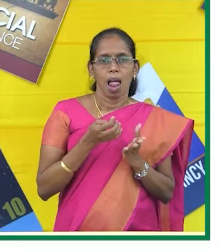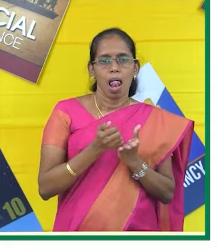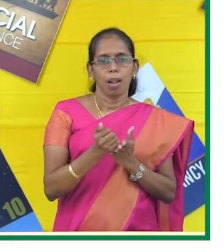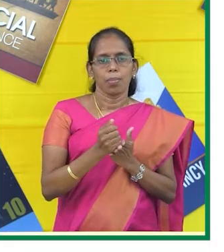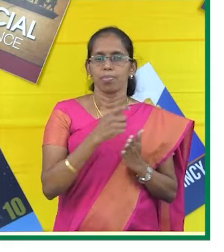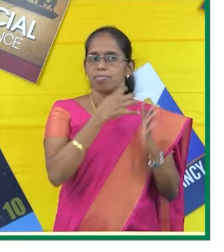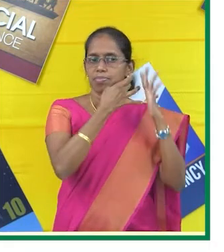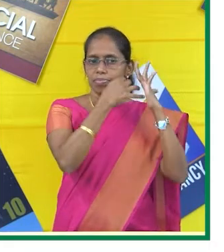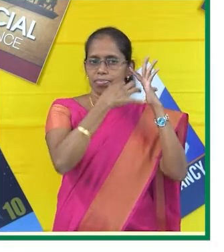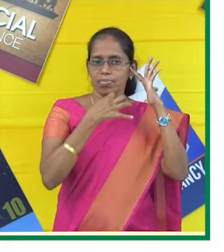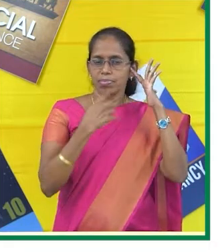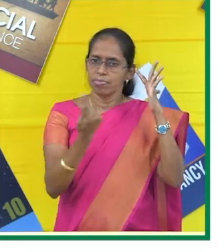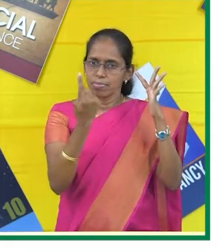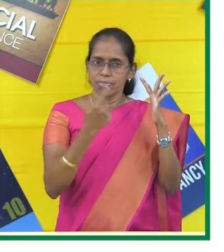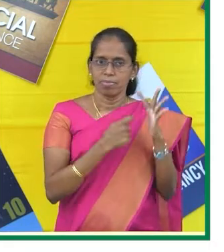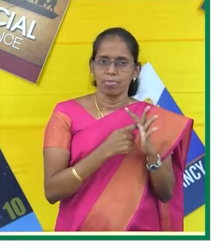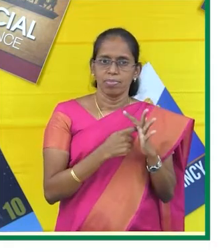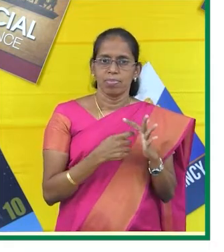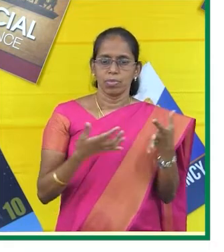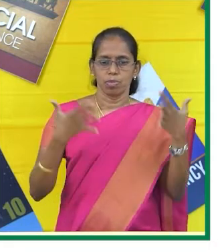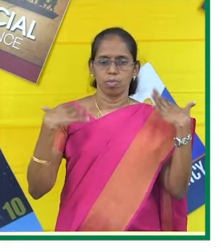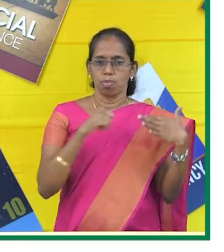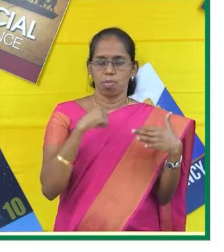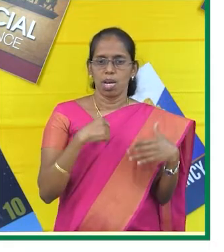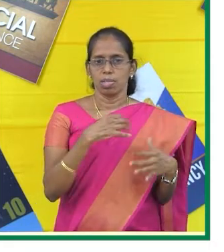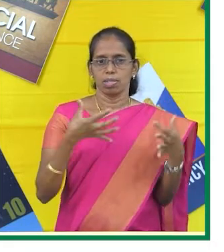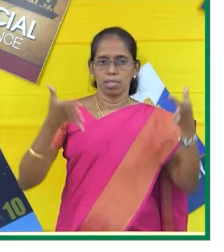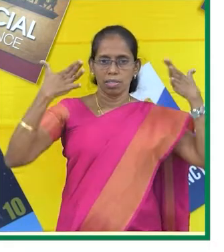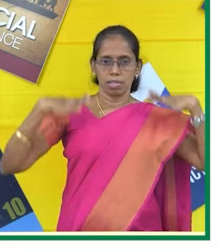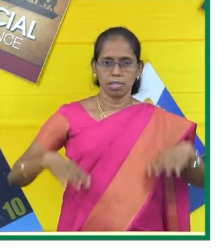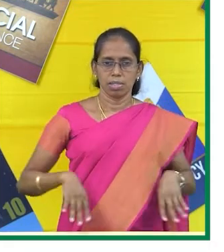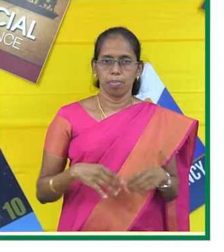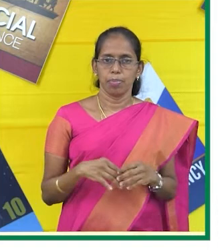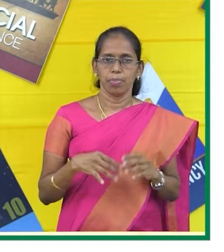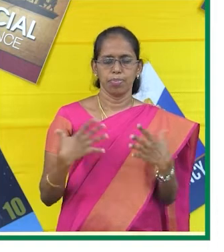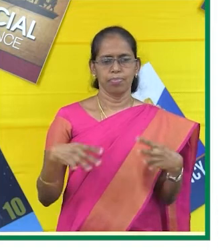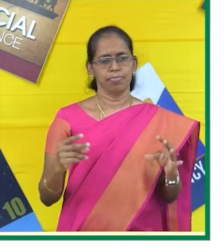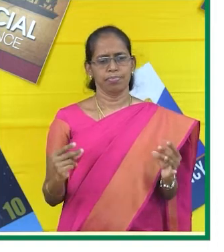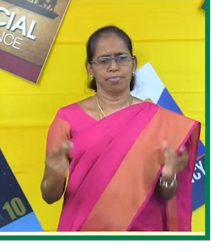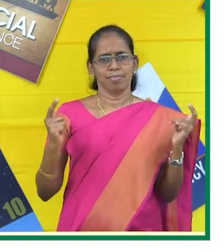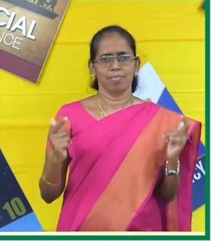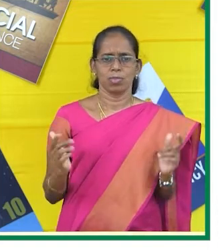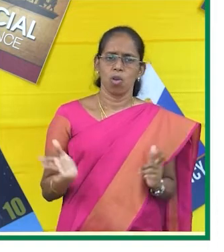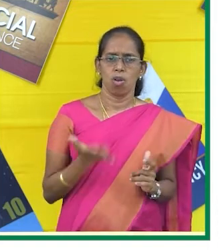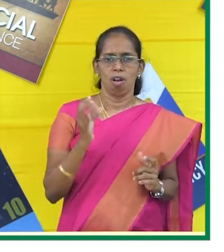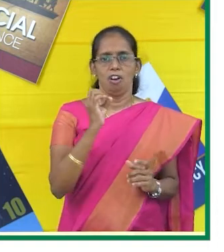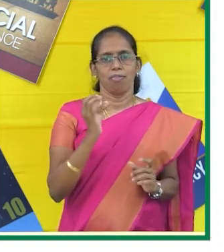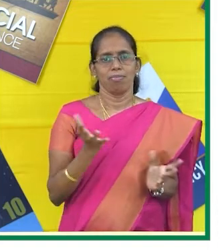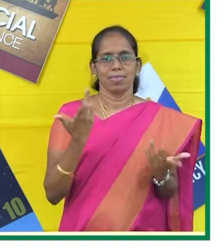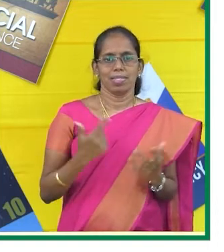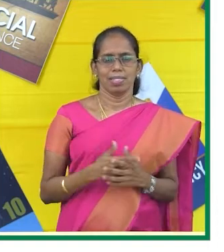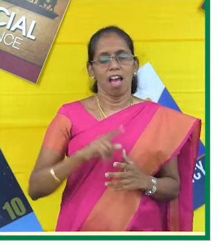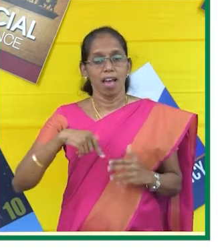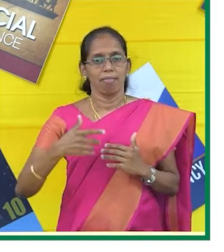shave, to bath, to dress him up. So totally he is ready to go to his office. So after